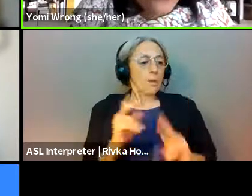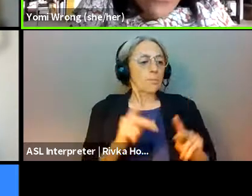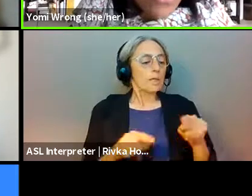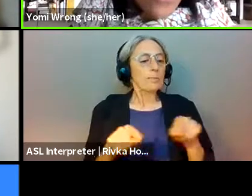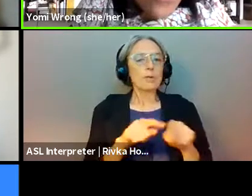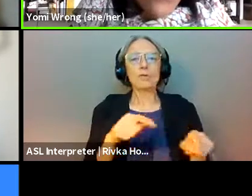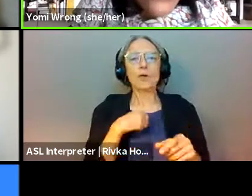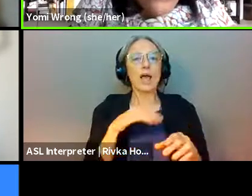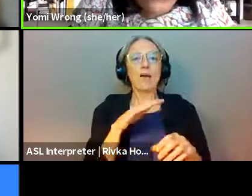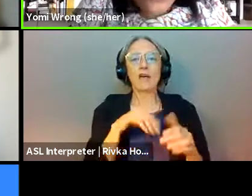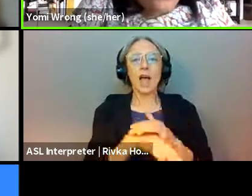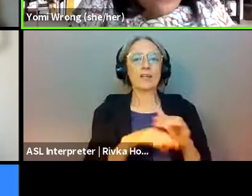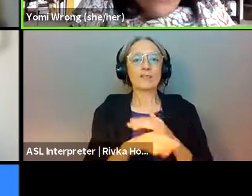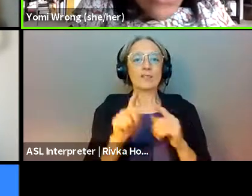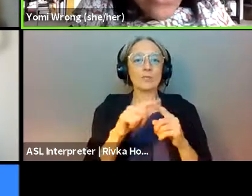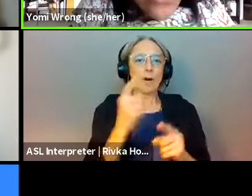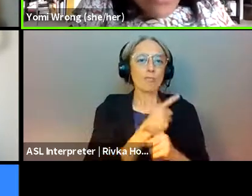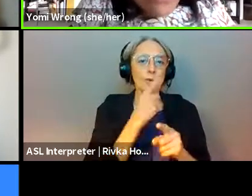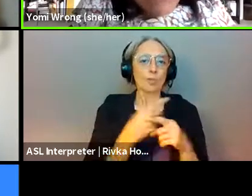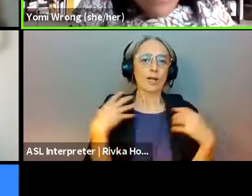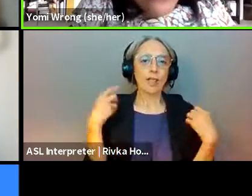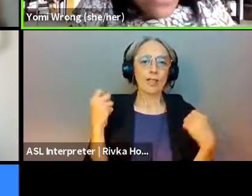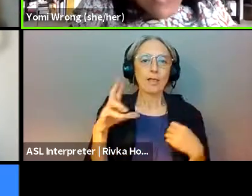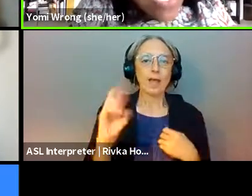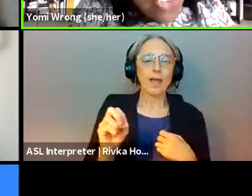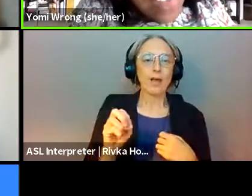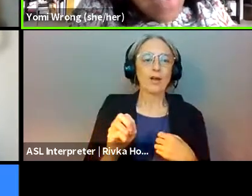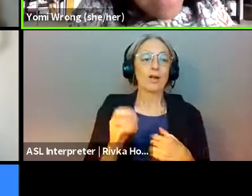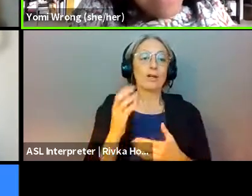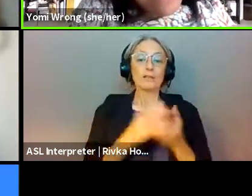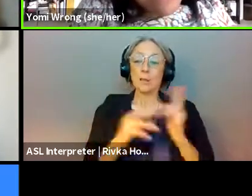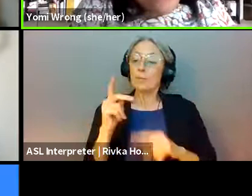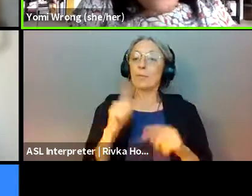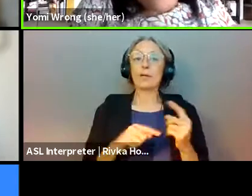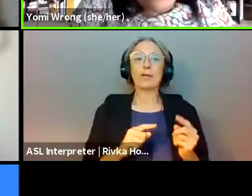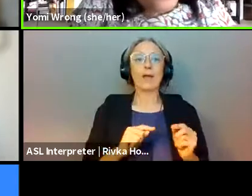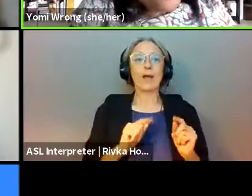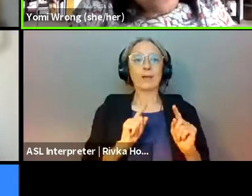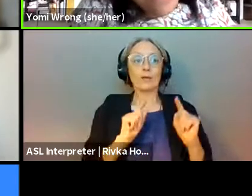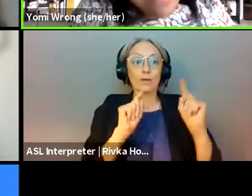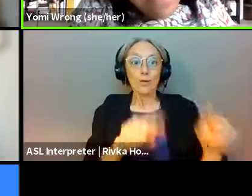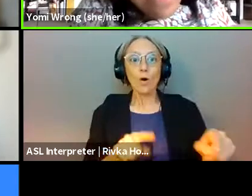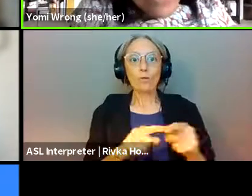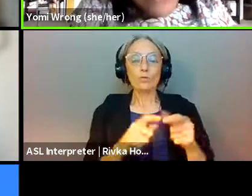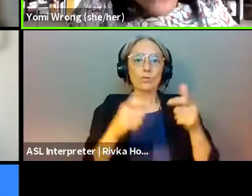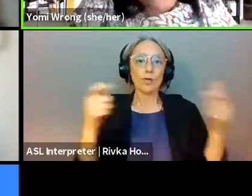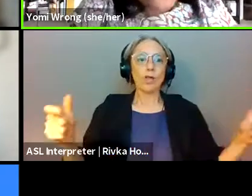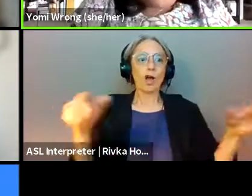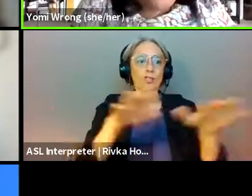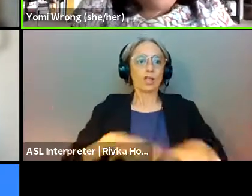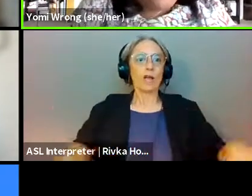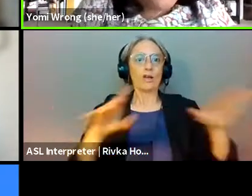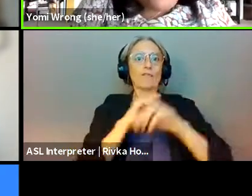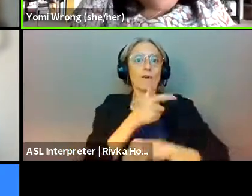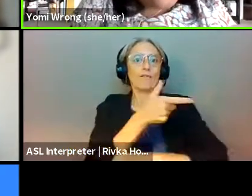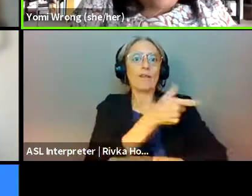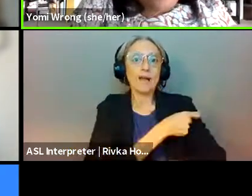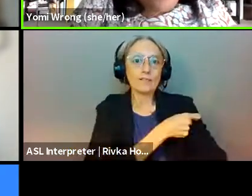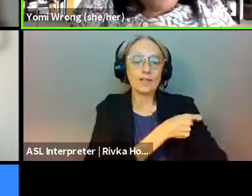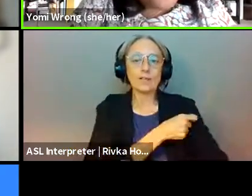appropriate health care, who can't get to mass vaccination sites, who can't get tested, or who